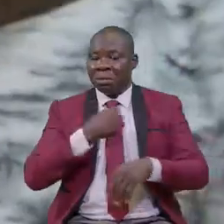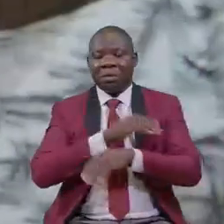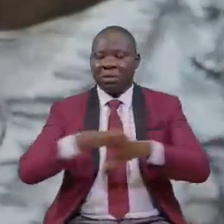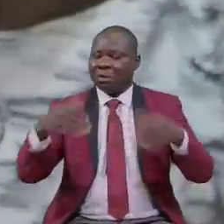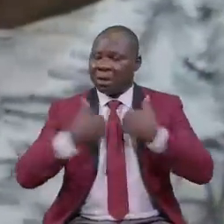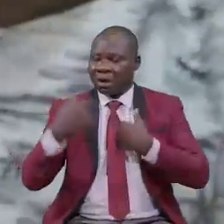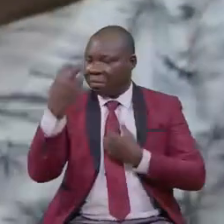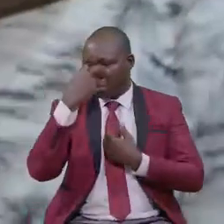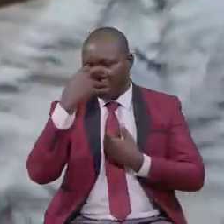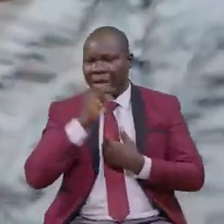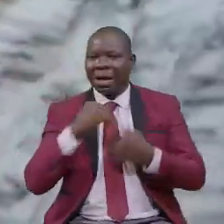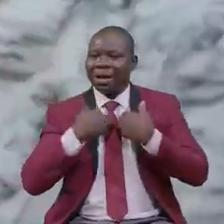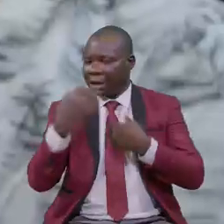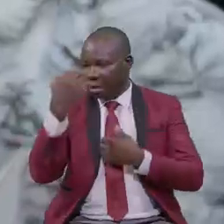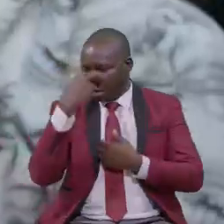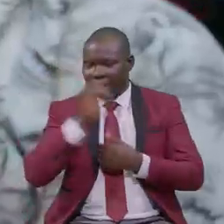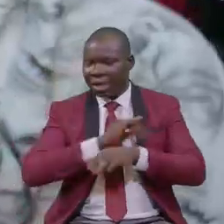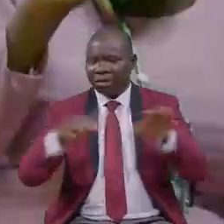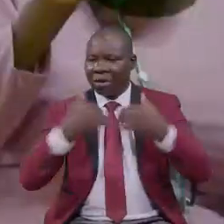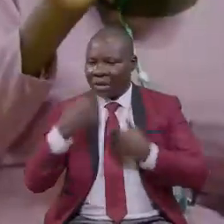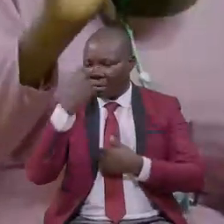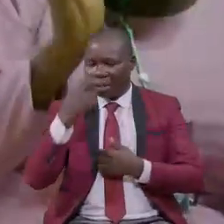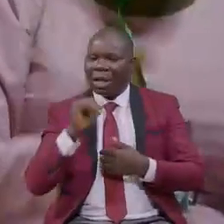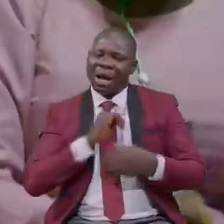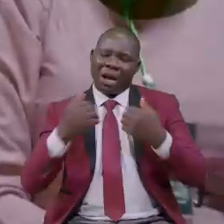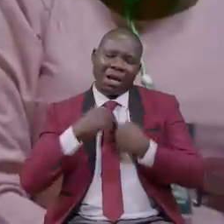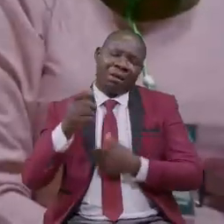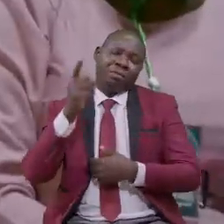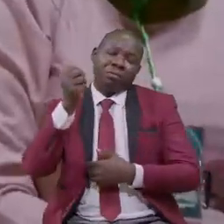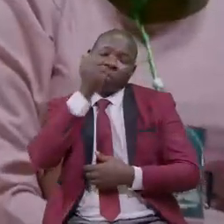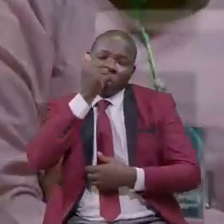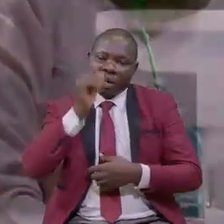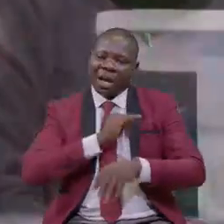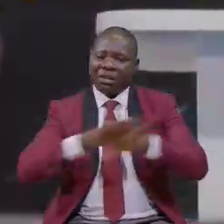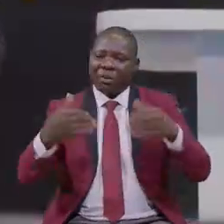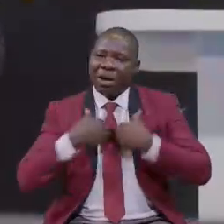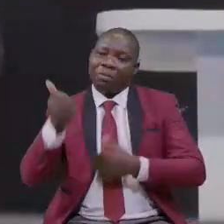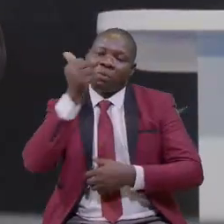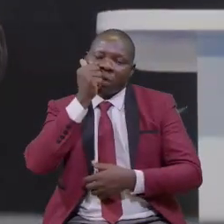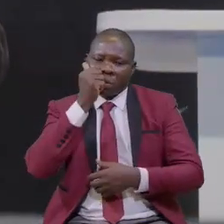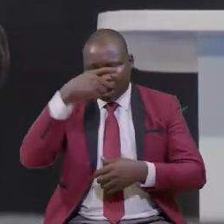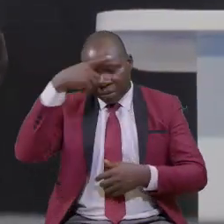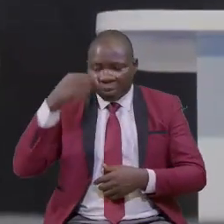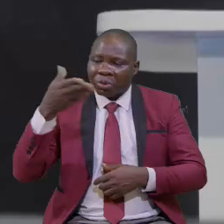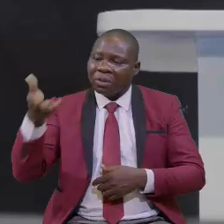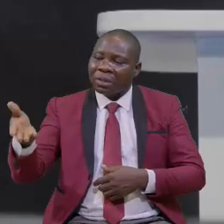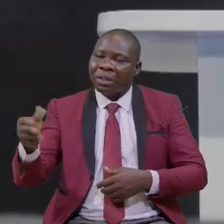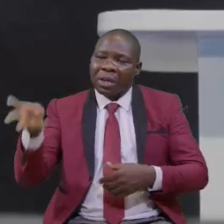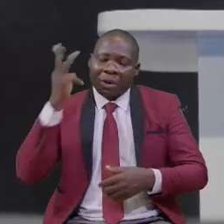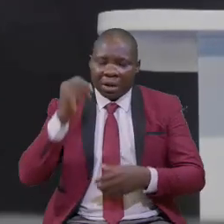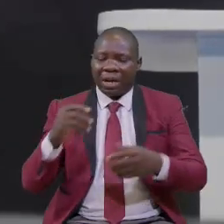blindness. I have deafness. I don't have deafness. Because they were healed,